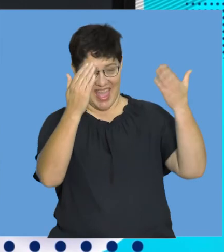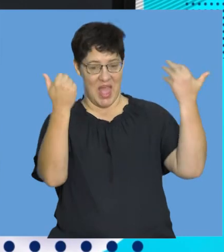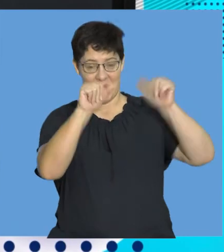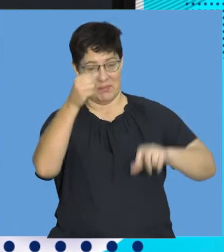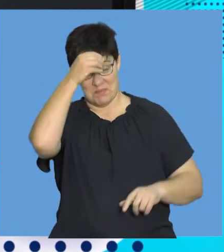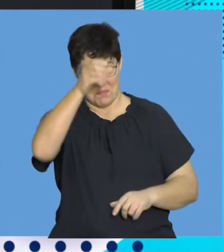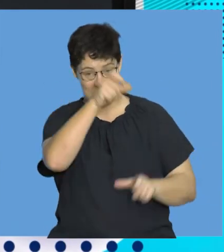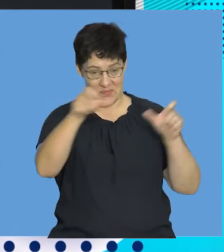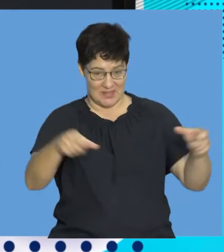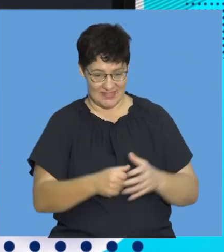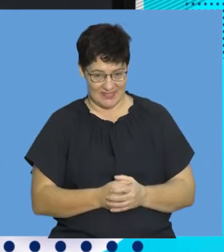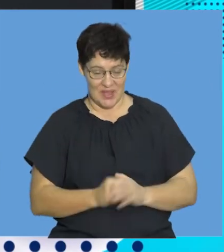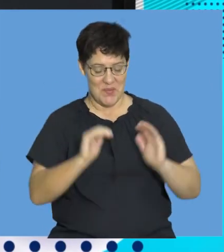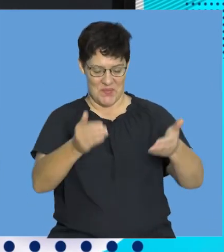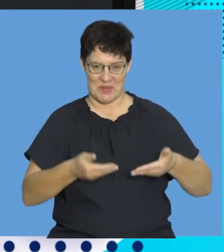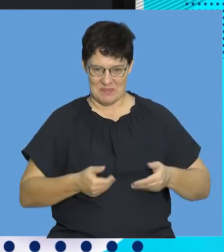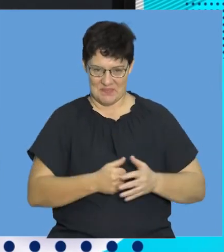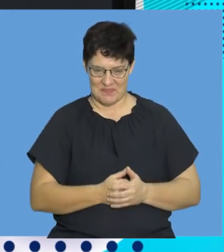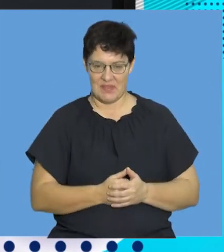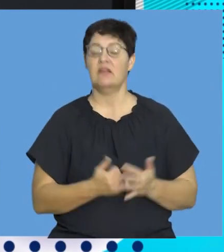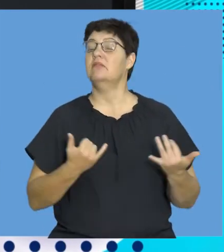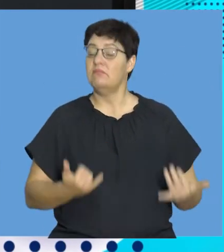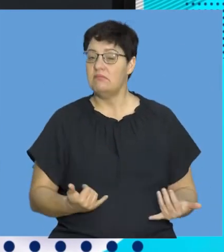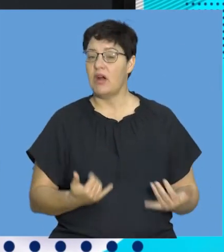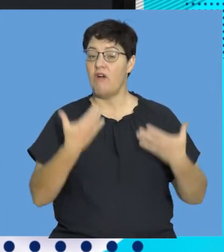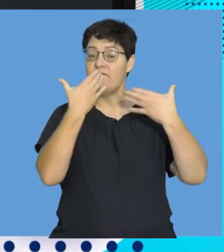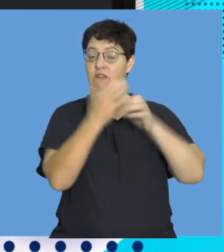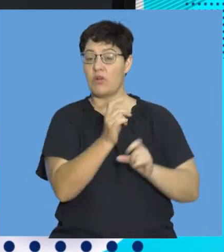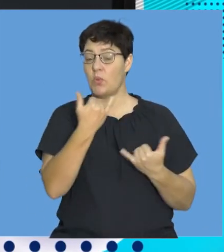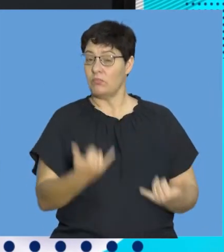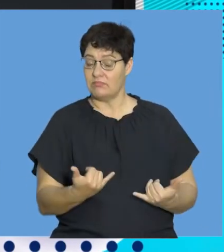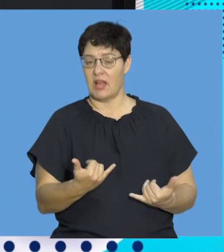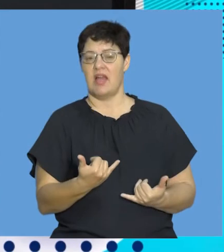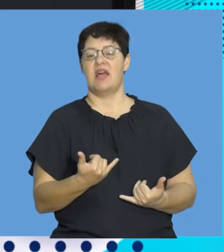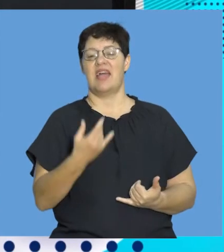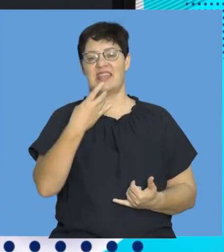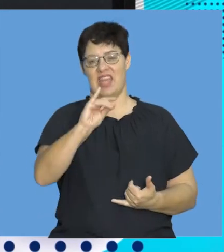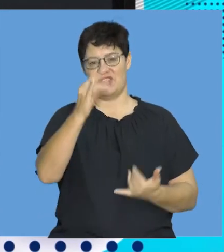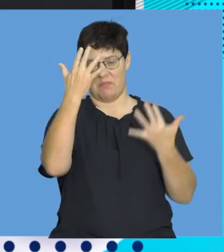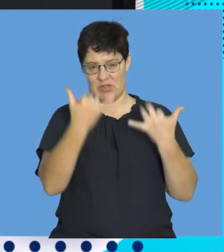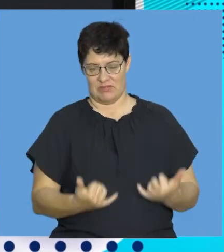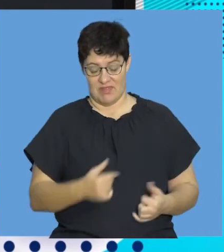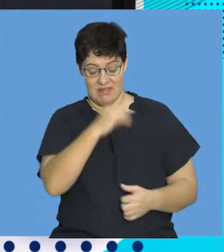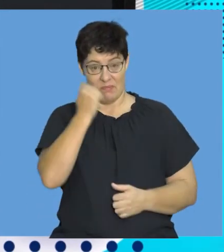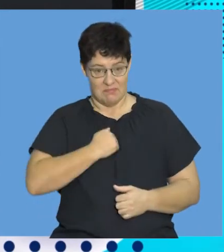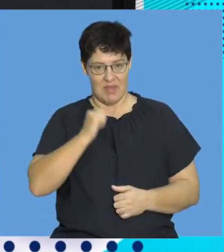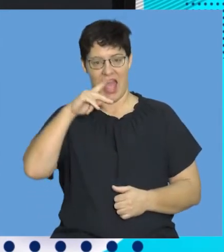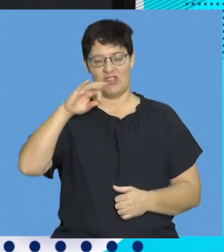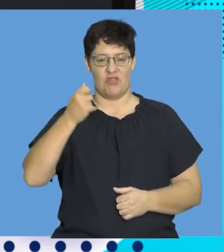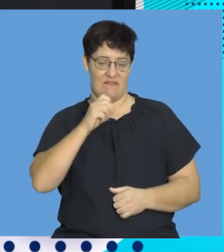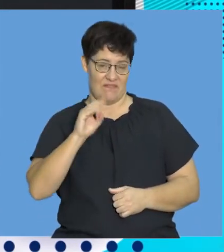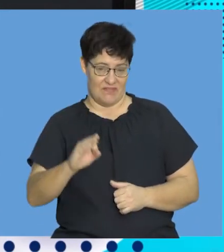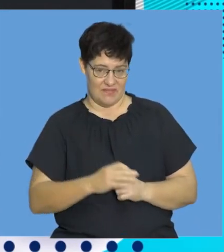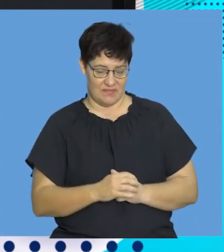Hi, accounting boffins. You are with Ashraf Patel. Our focus is cash budgets. And the focus of